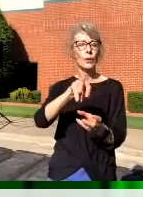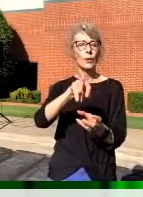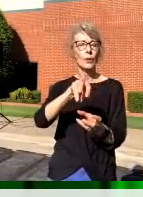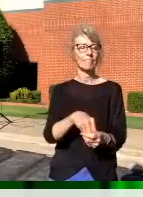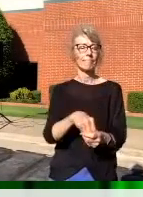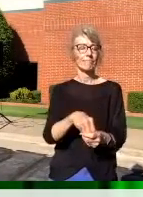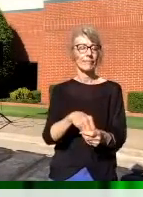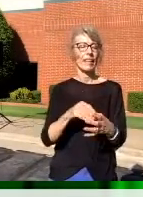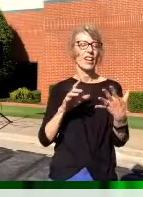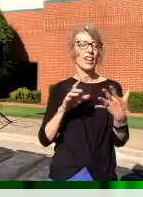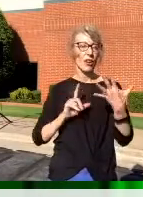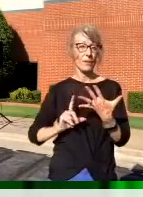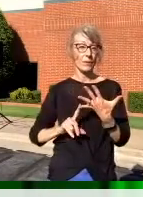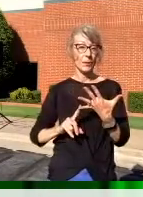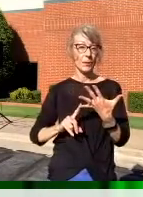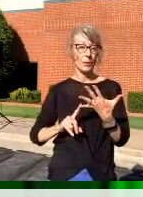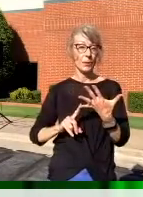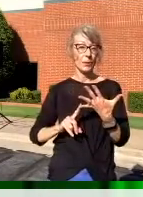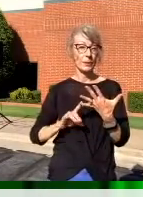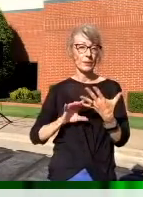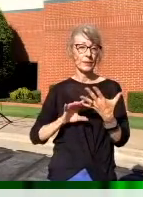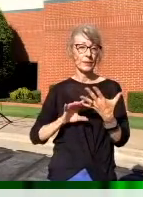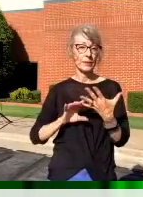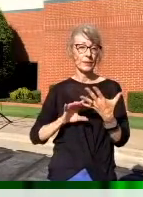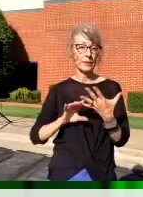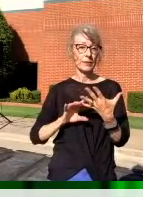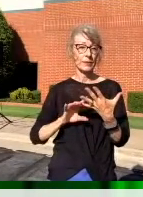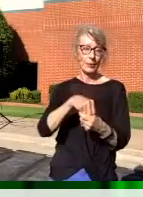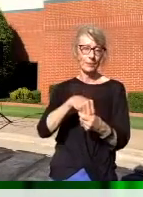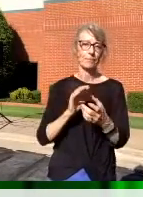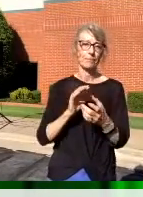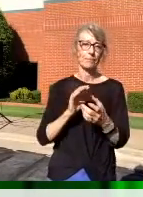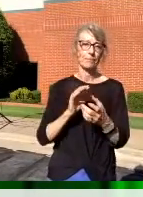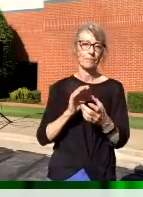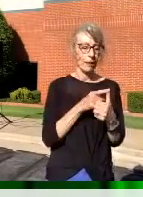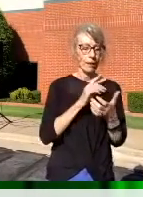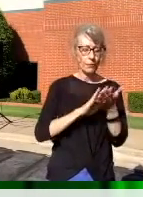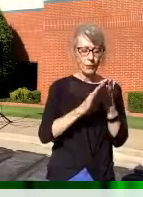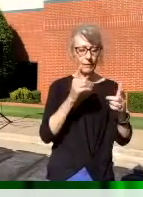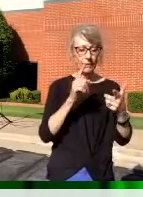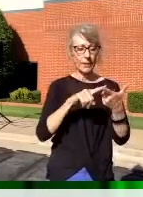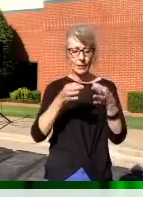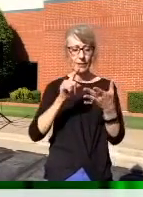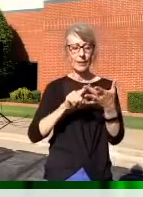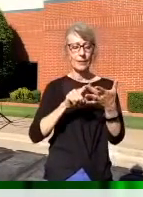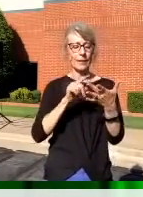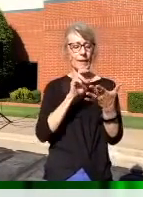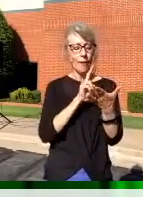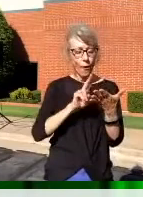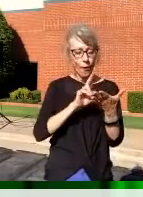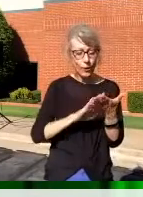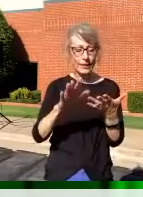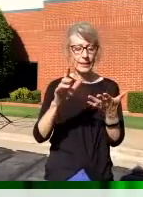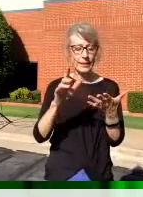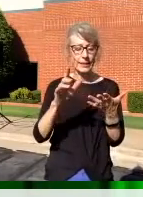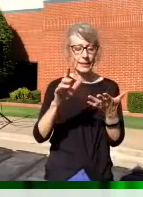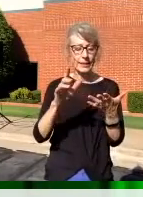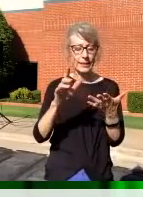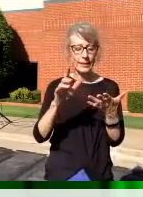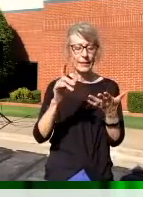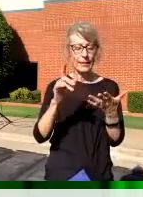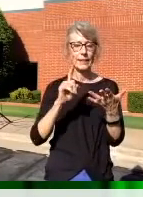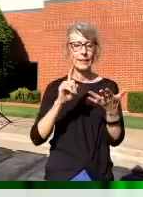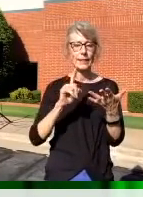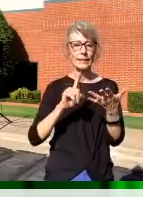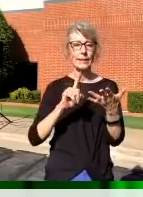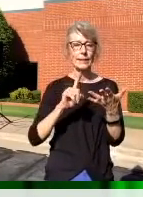pillar of the temple. It's inclusion. So you've got forgiveness, you've got justice, you've got holiness, you've got ecological blessing, and you have inclusion. And then